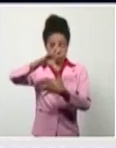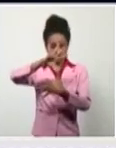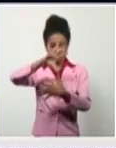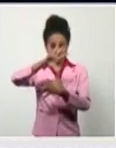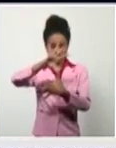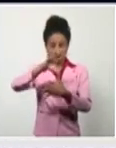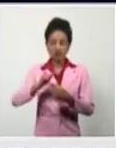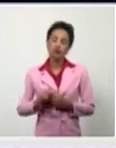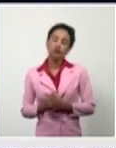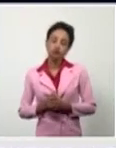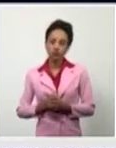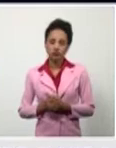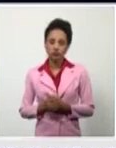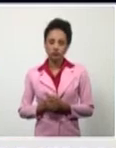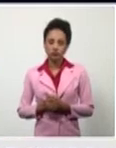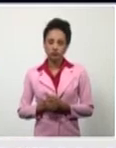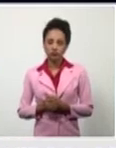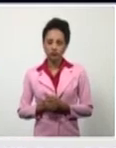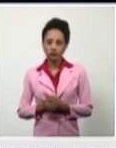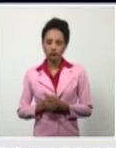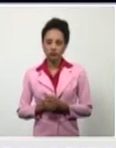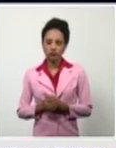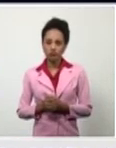And among